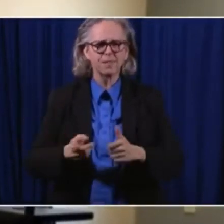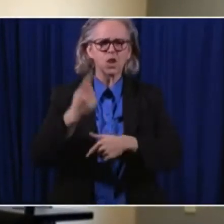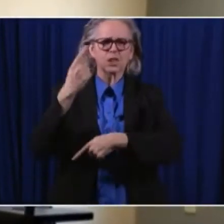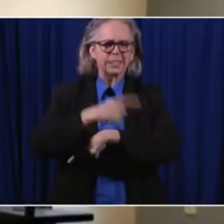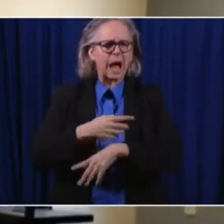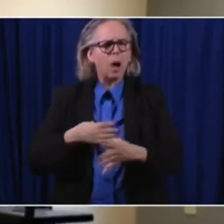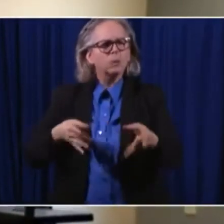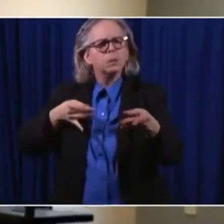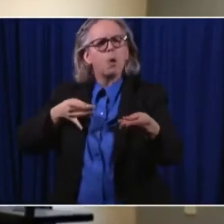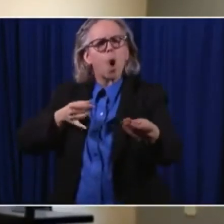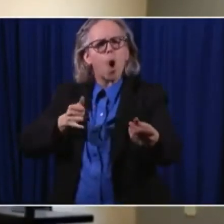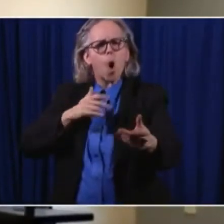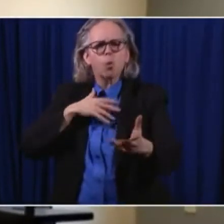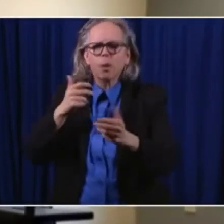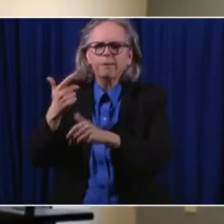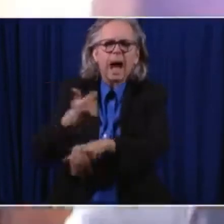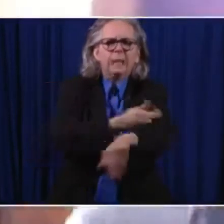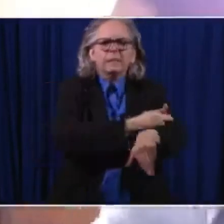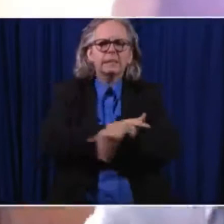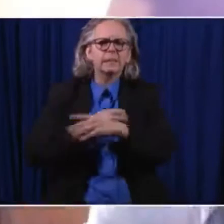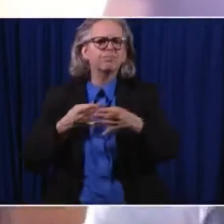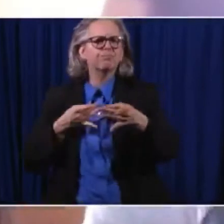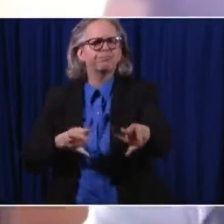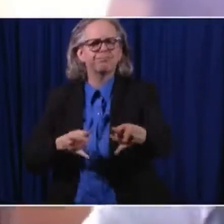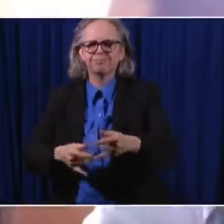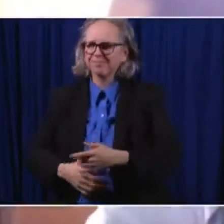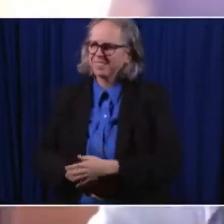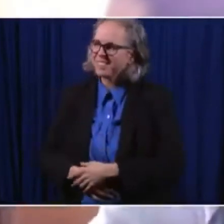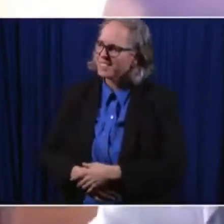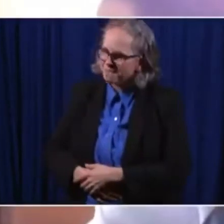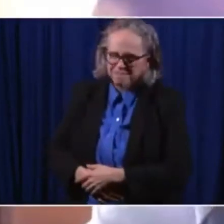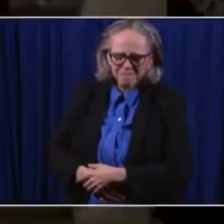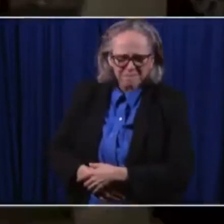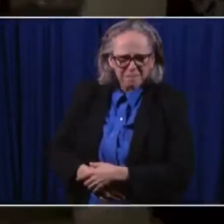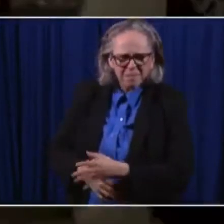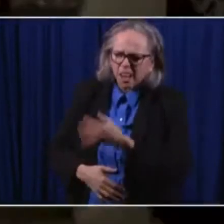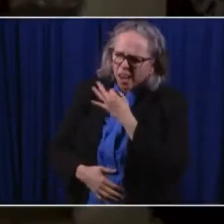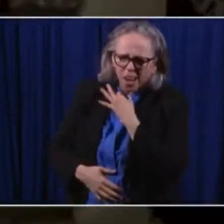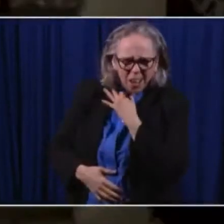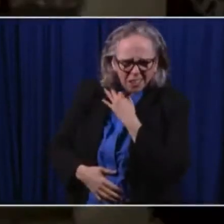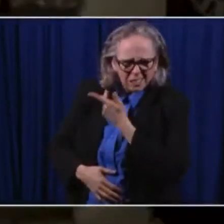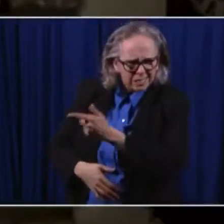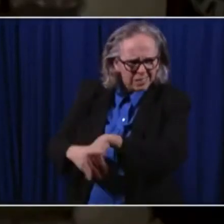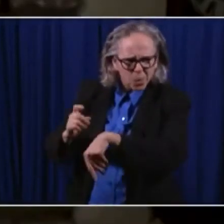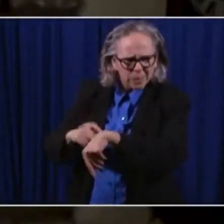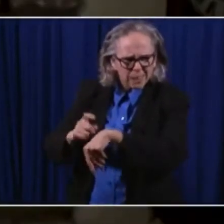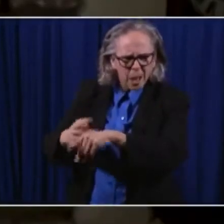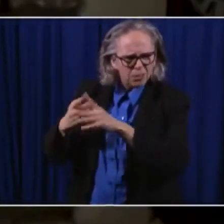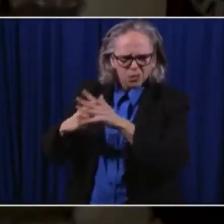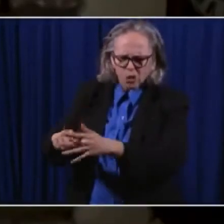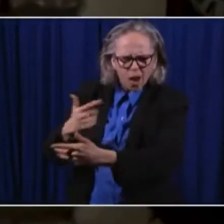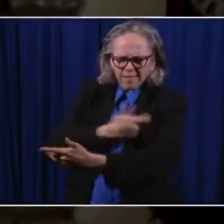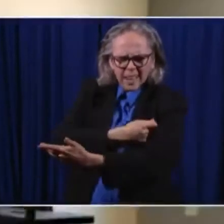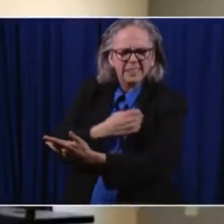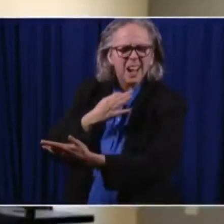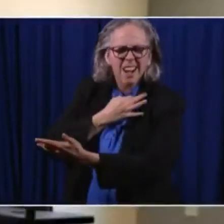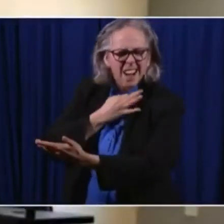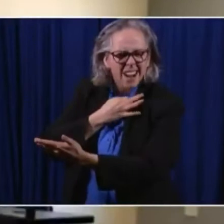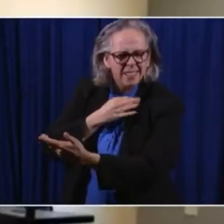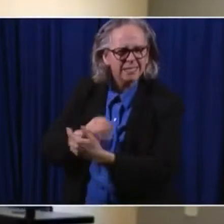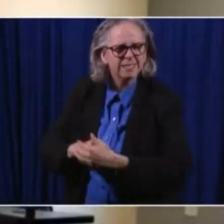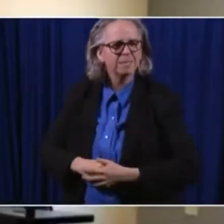us to be here. Finish watching the press conference. And what time did you all start? We arrived about 9 a.m. and we